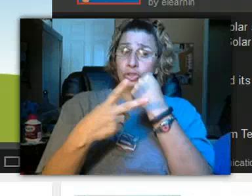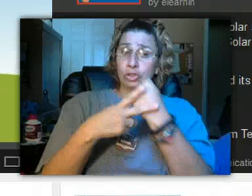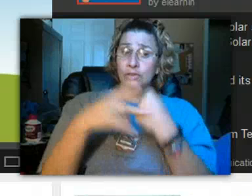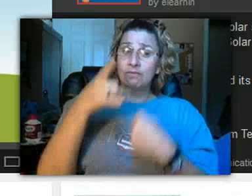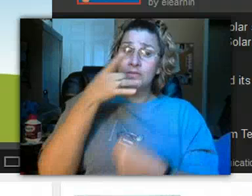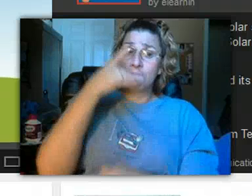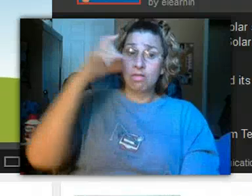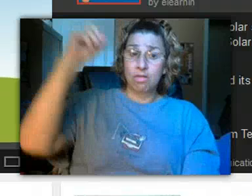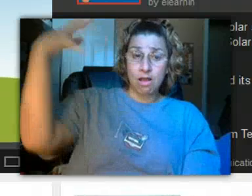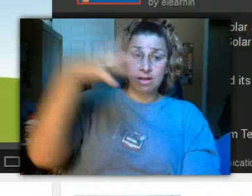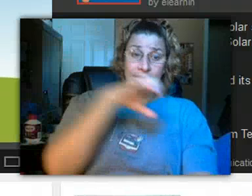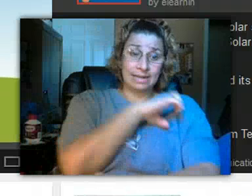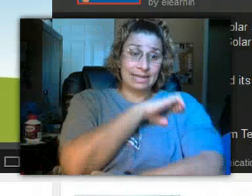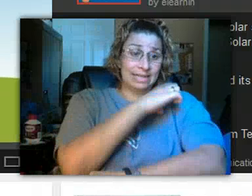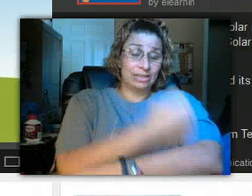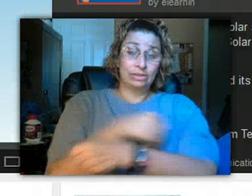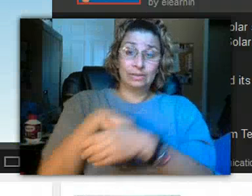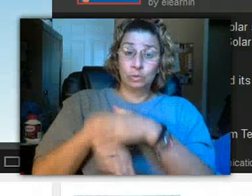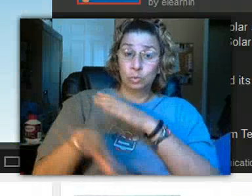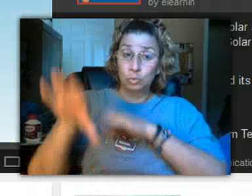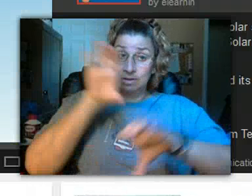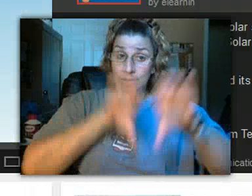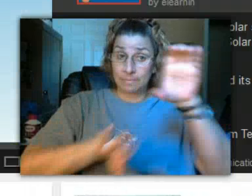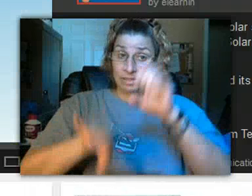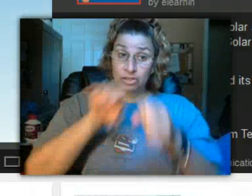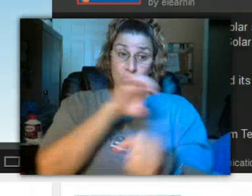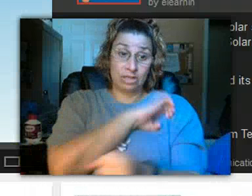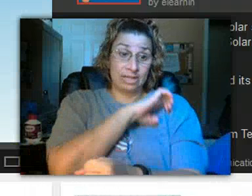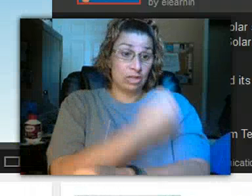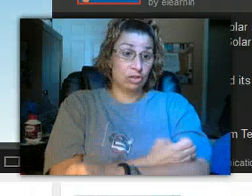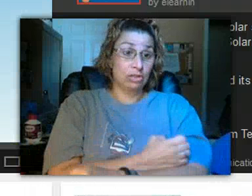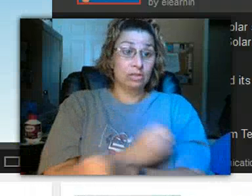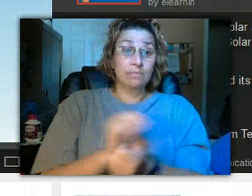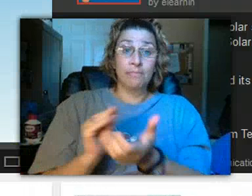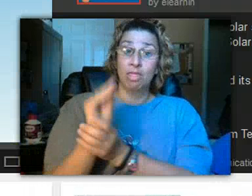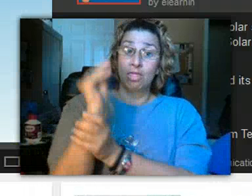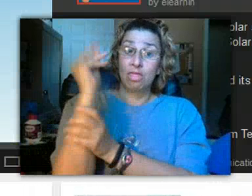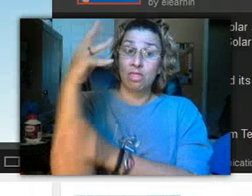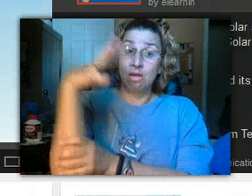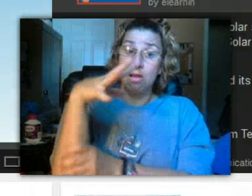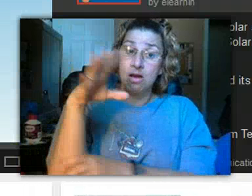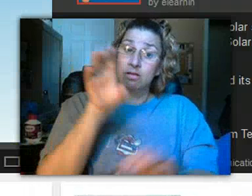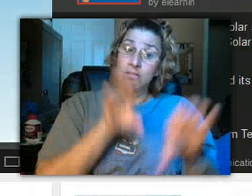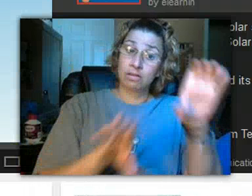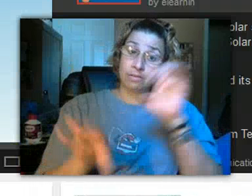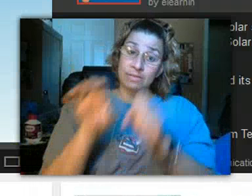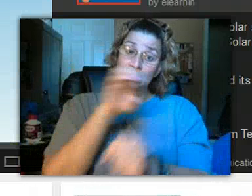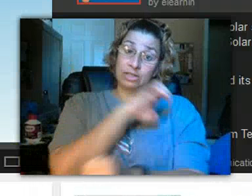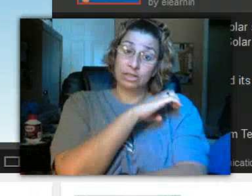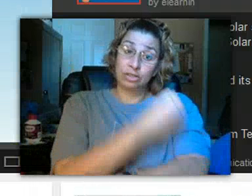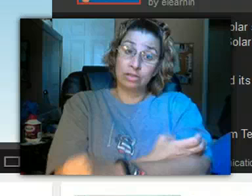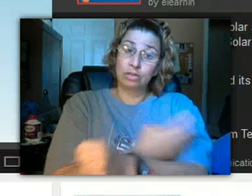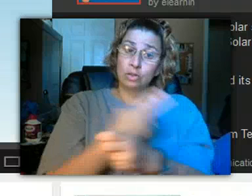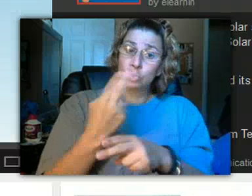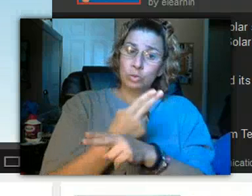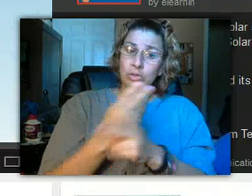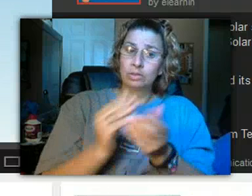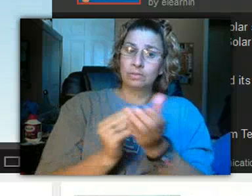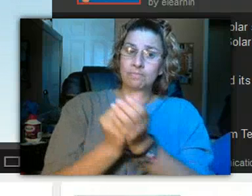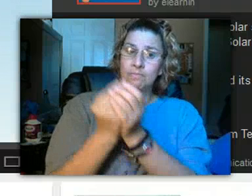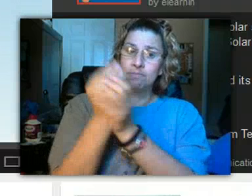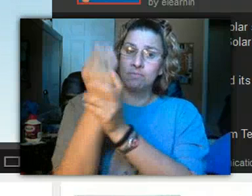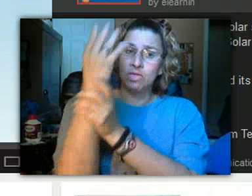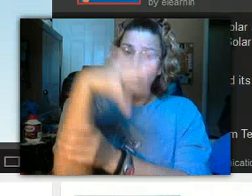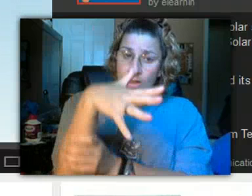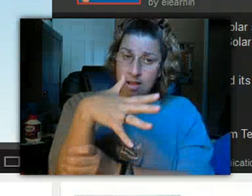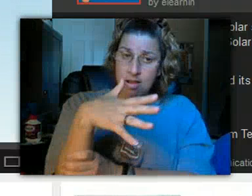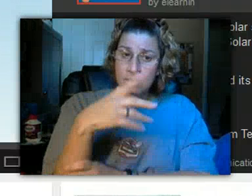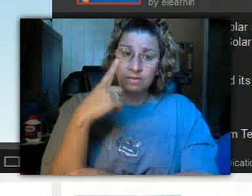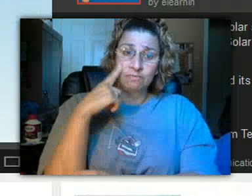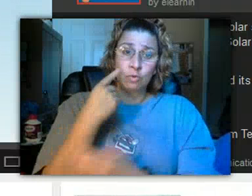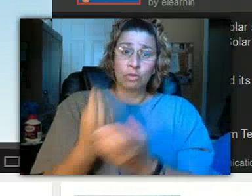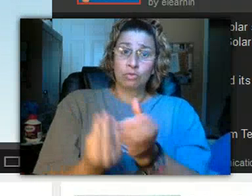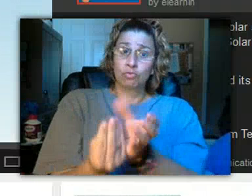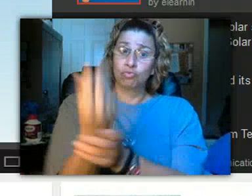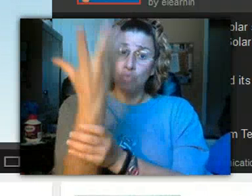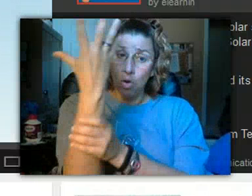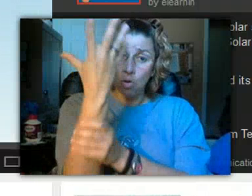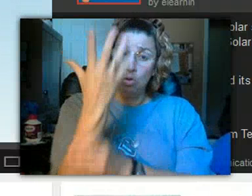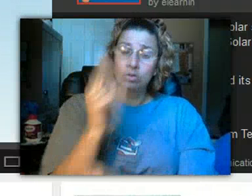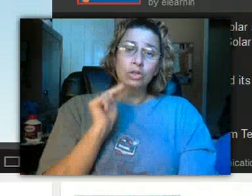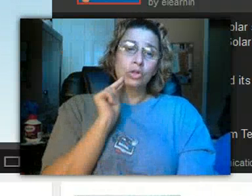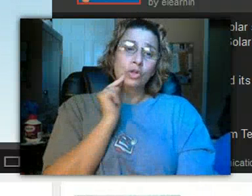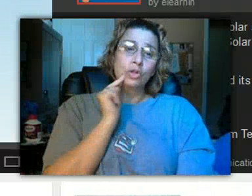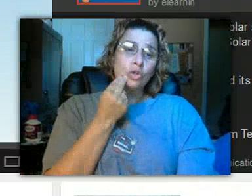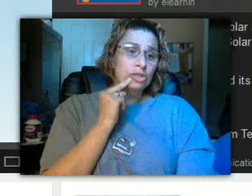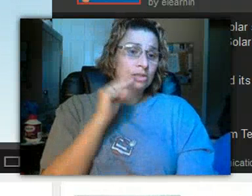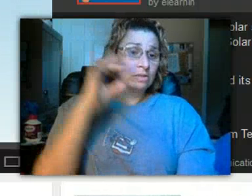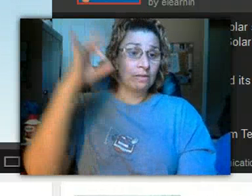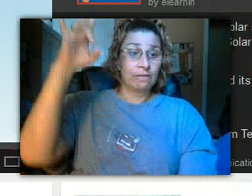light energy into chemical energy by plants. This chemical energy is used by the plants for growth and